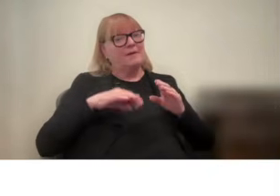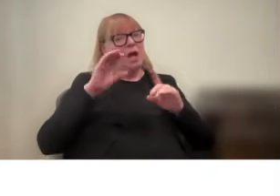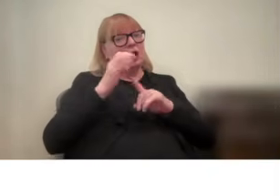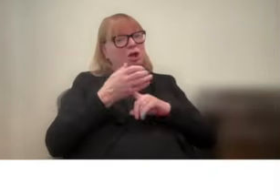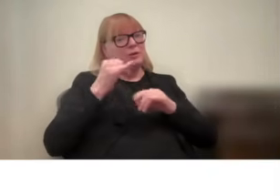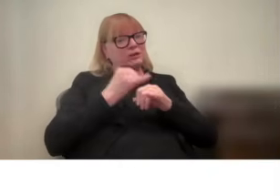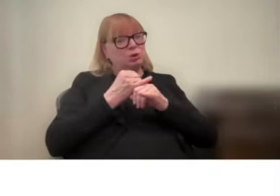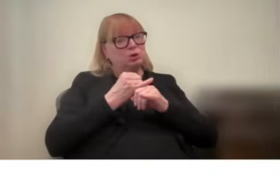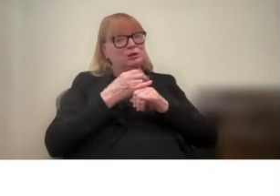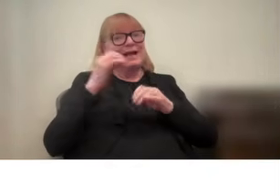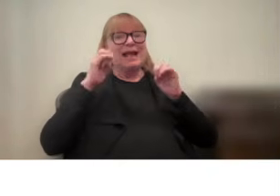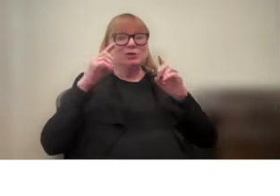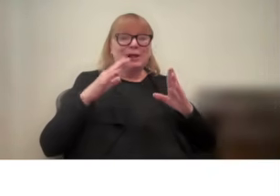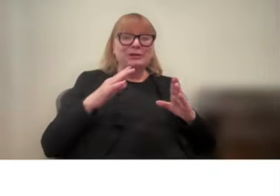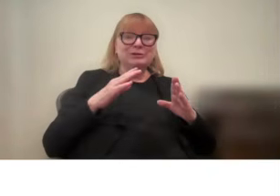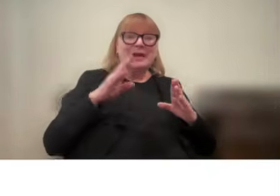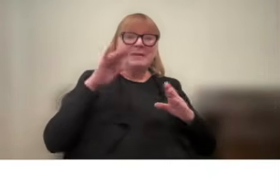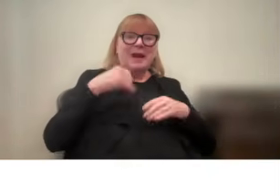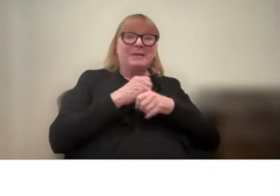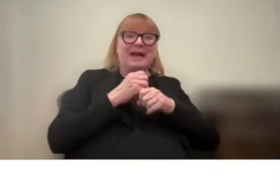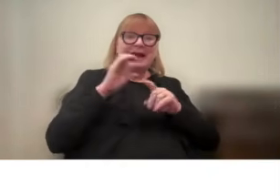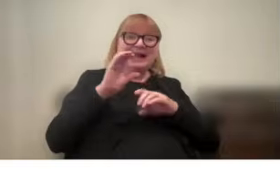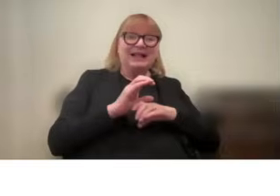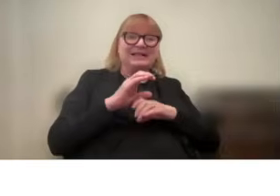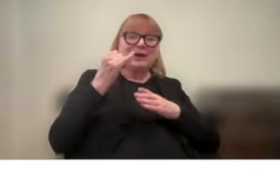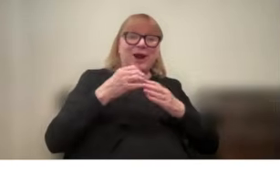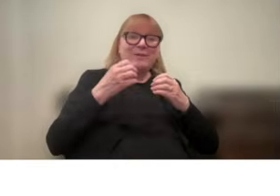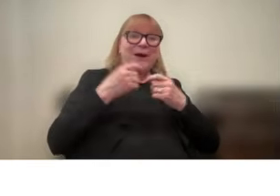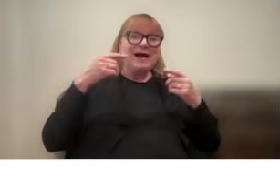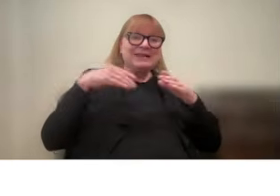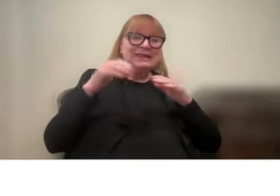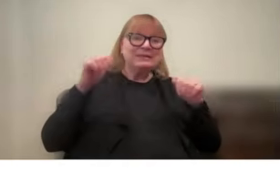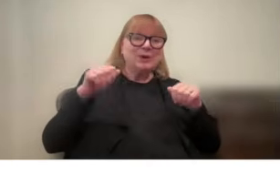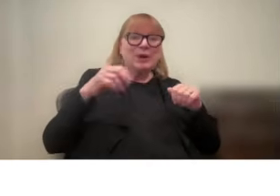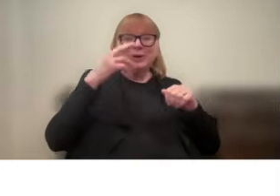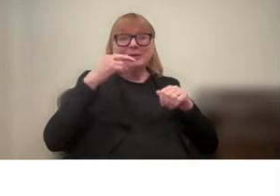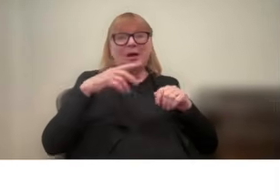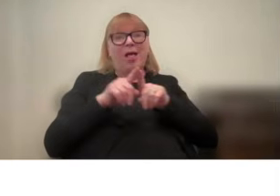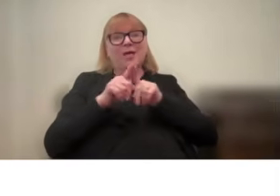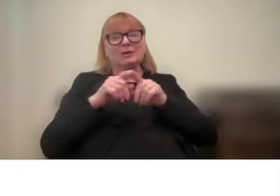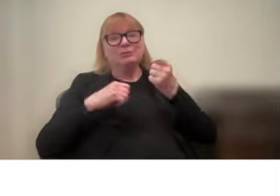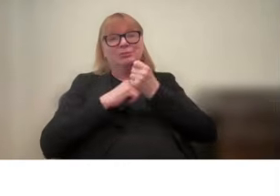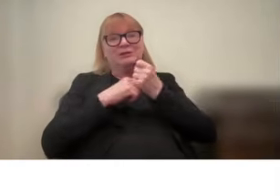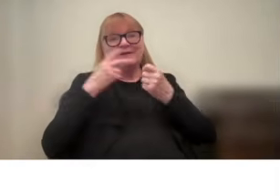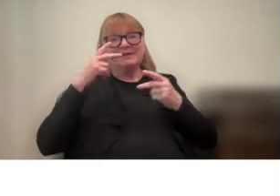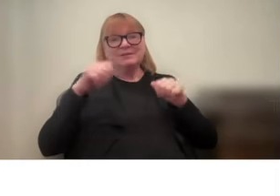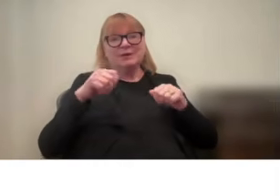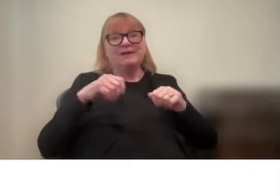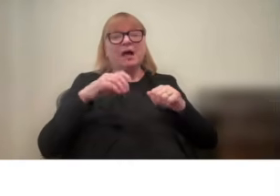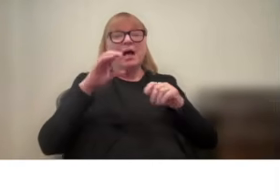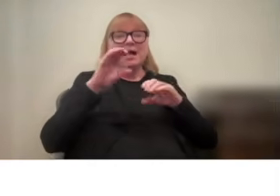cultural institutions and educators by making classical art more accessible and humorous. It also boosts the visibility of